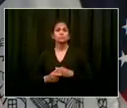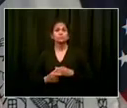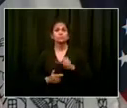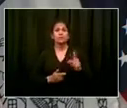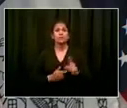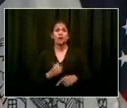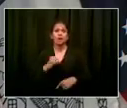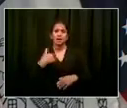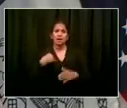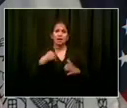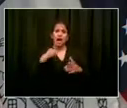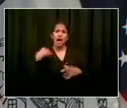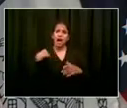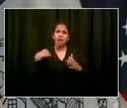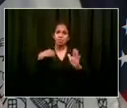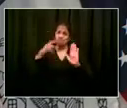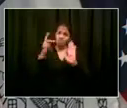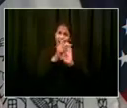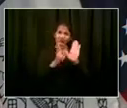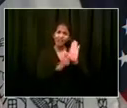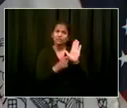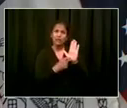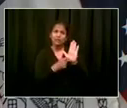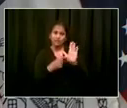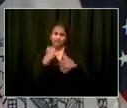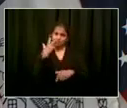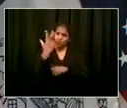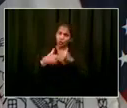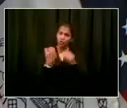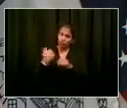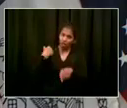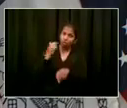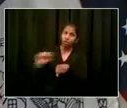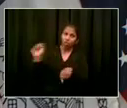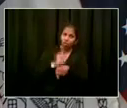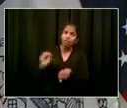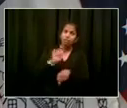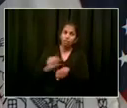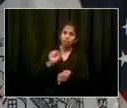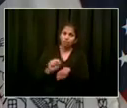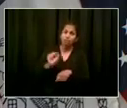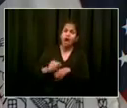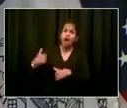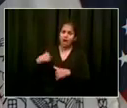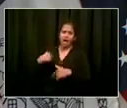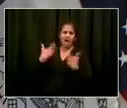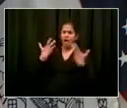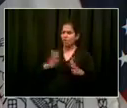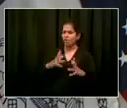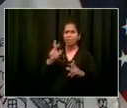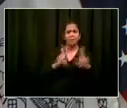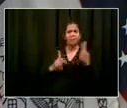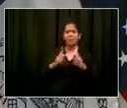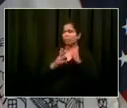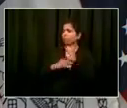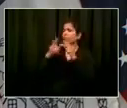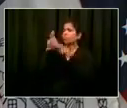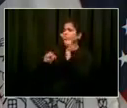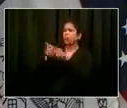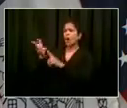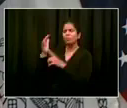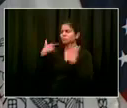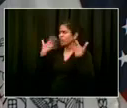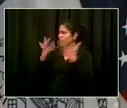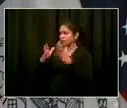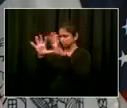cluster buildings. Even through this crisis, the Homeless Services has continued to get out of clusters and continued the work of